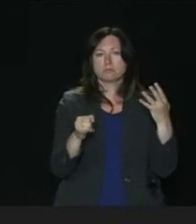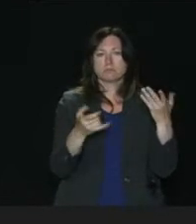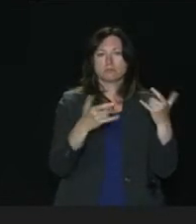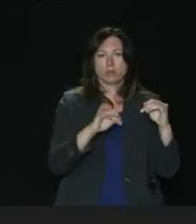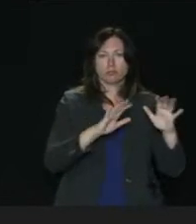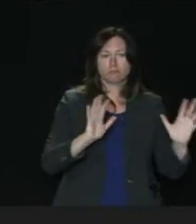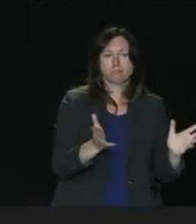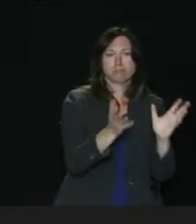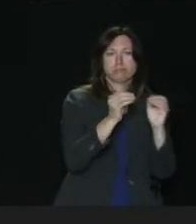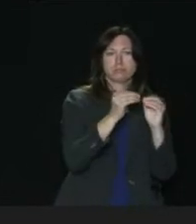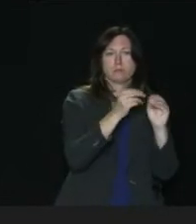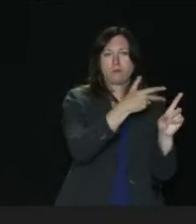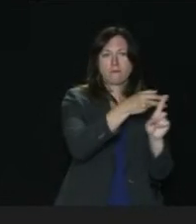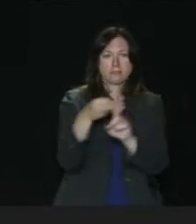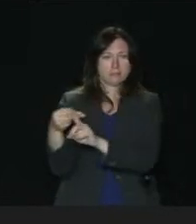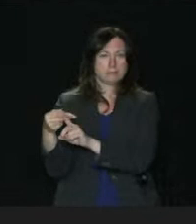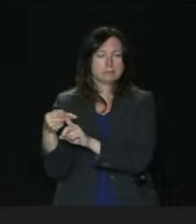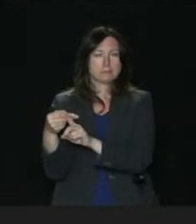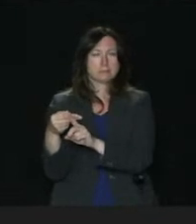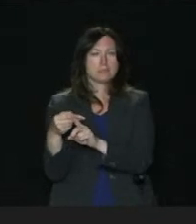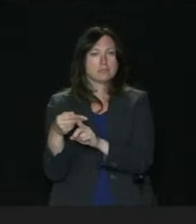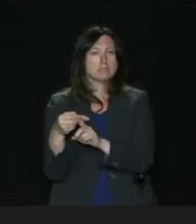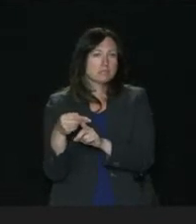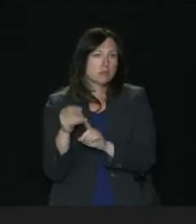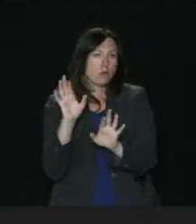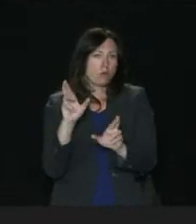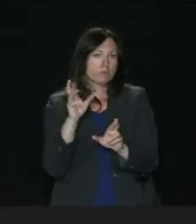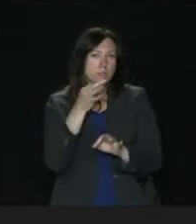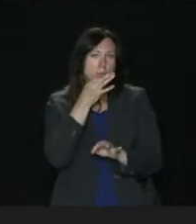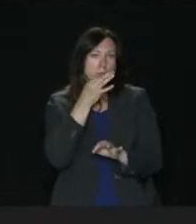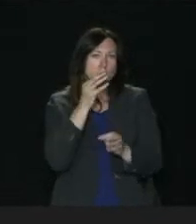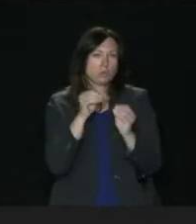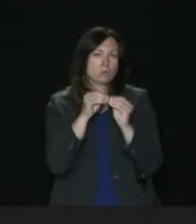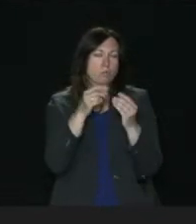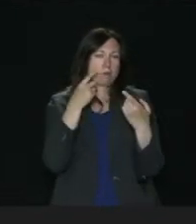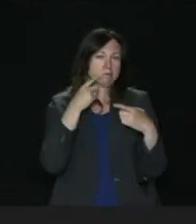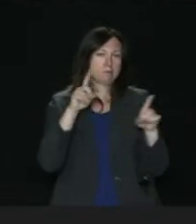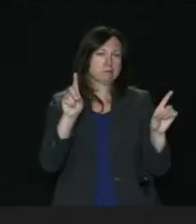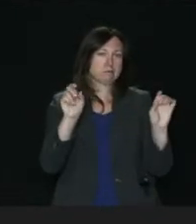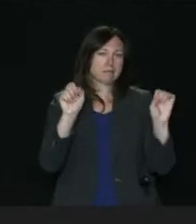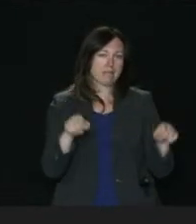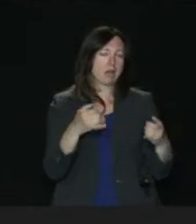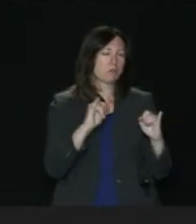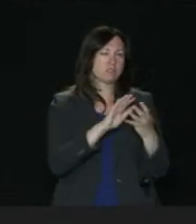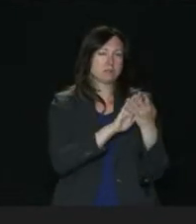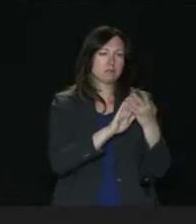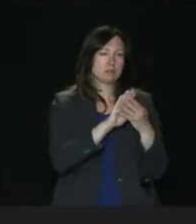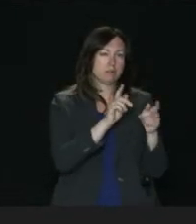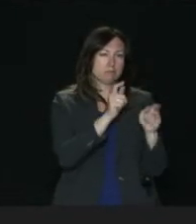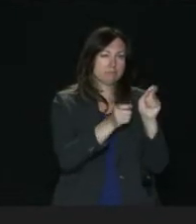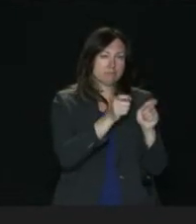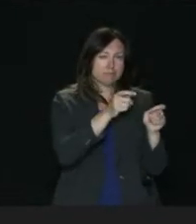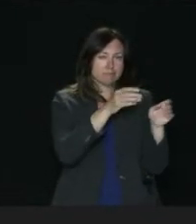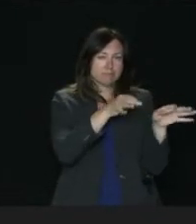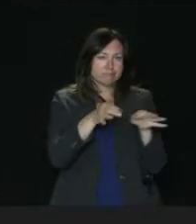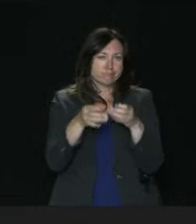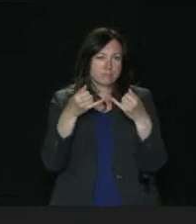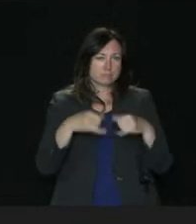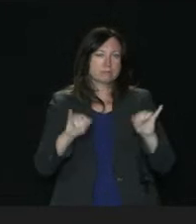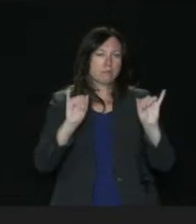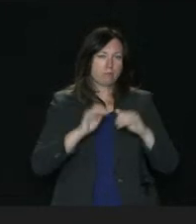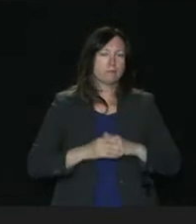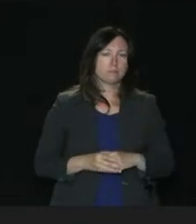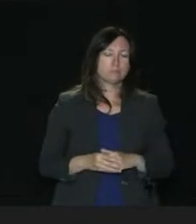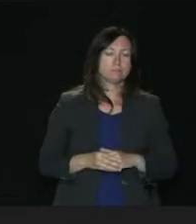campaigns, and look forward to being able to provide an update in the coming weeks as we refine those requirements against the